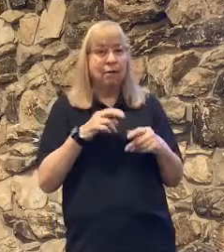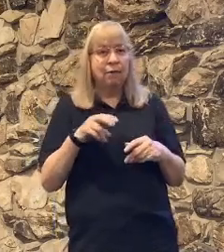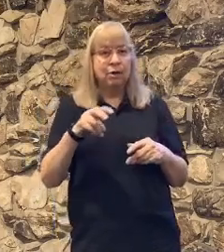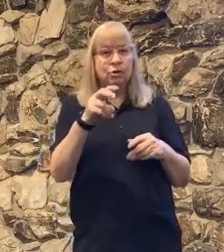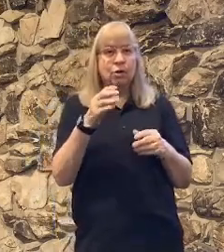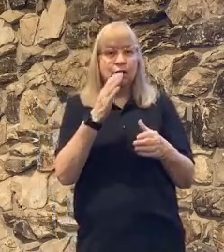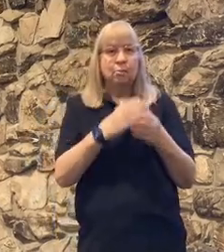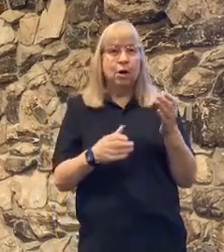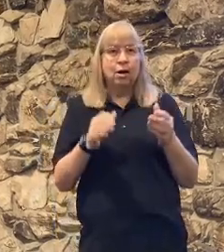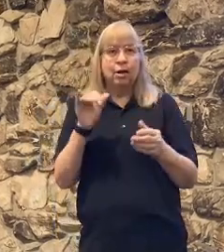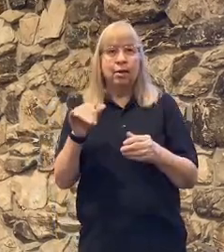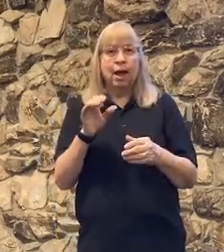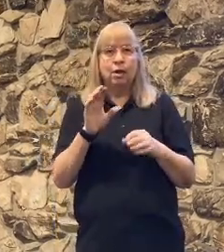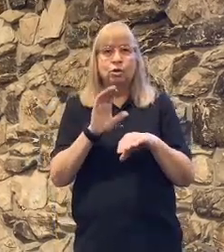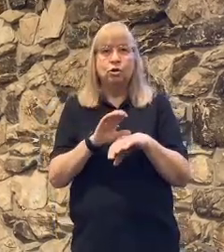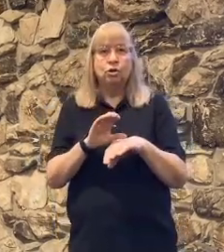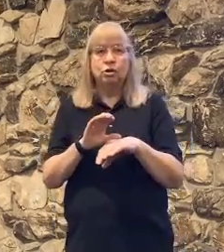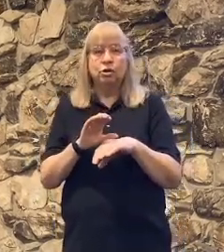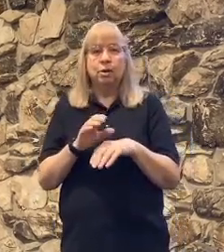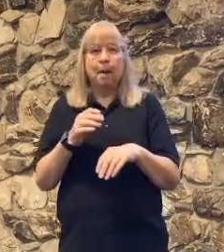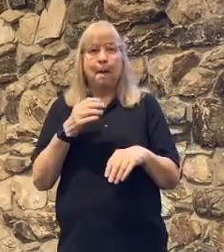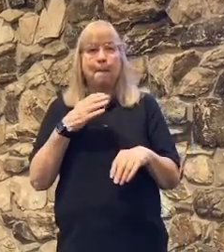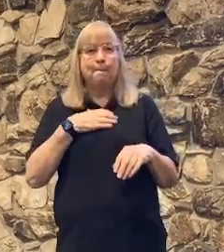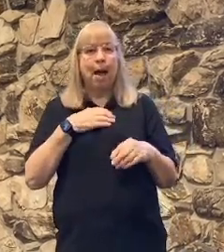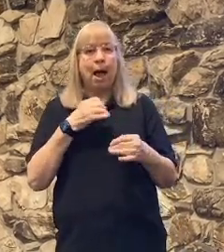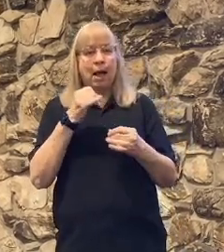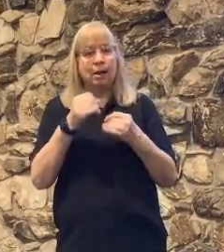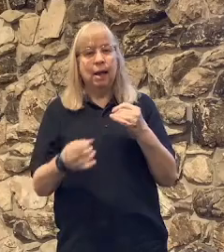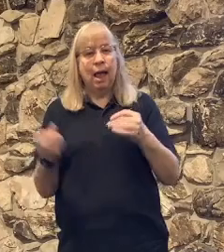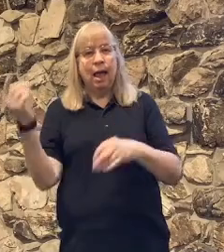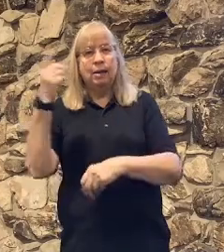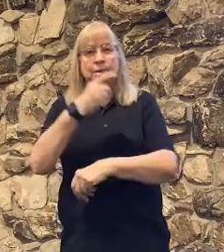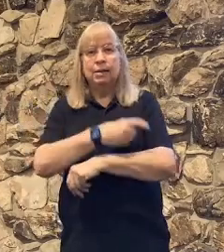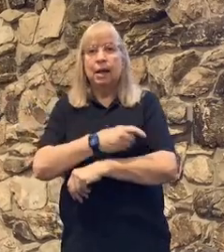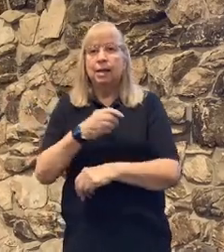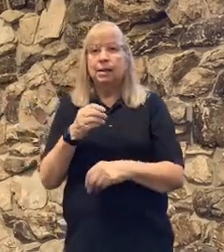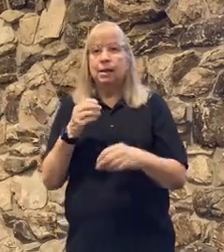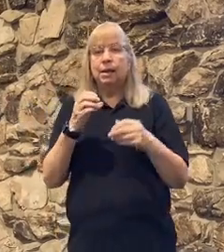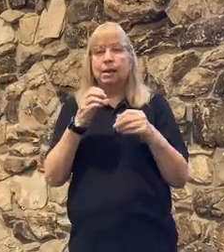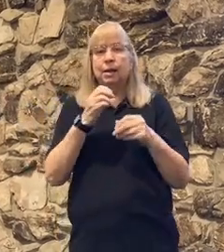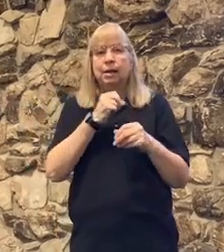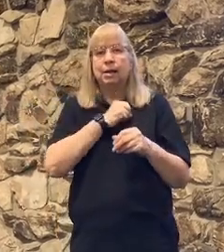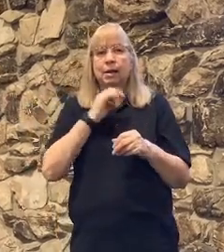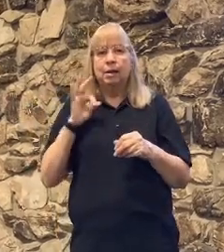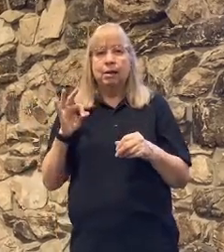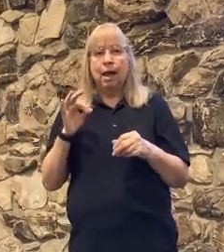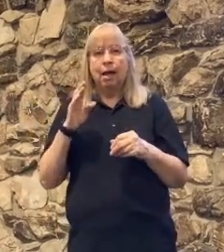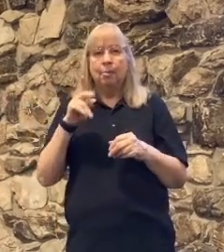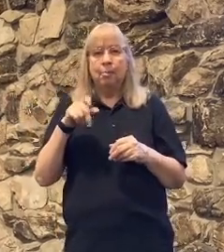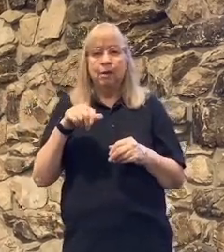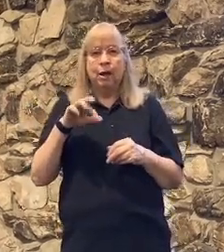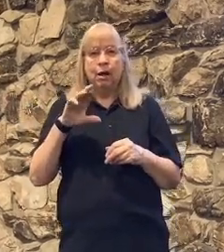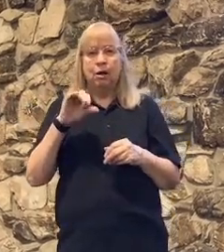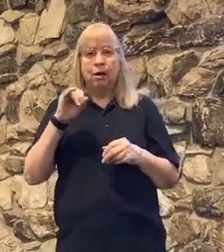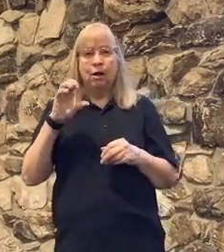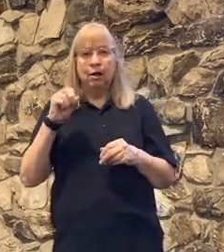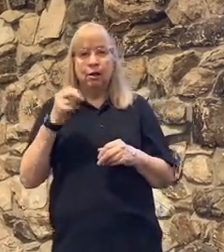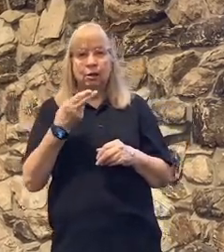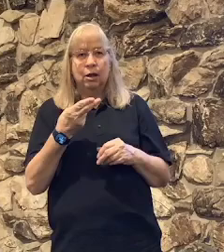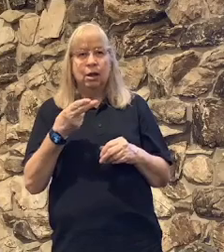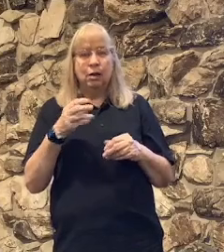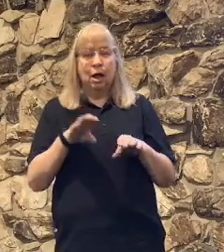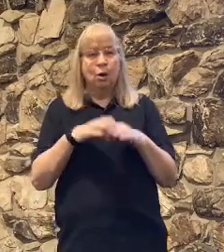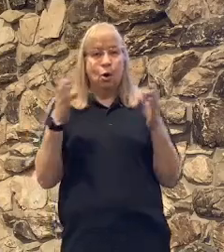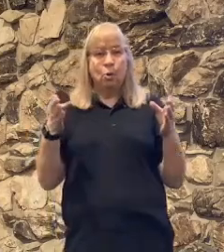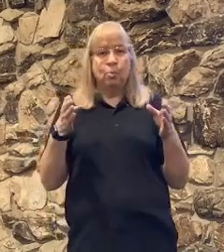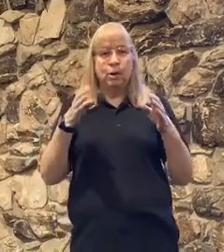church. My very last day, the staff parish decided they were going to do an open house farewell. I mean, I lived